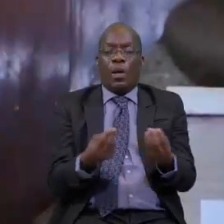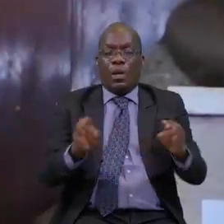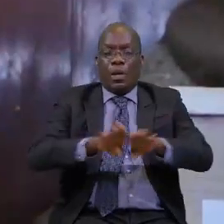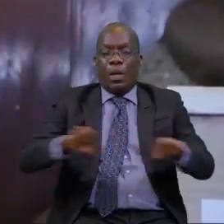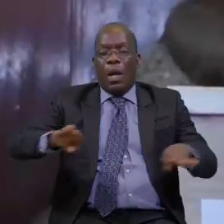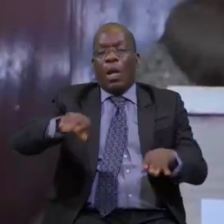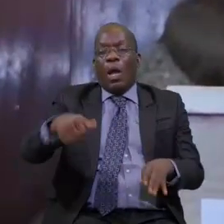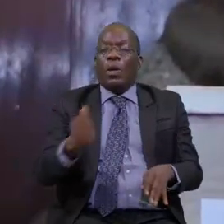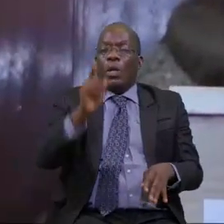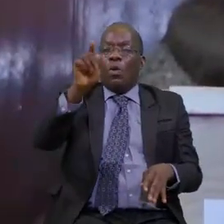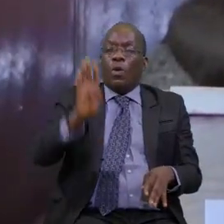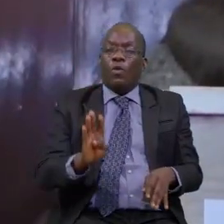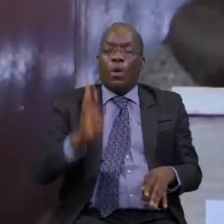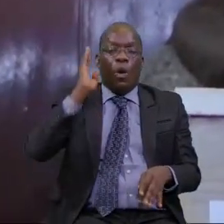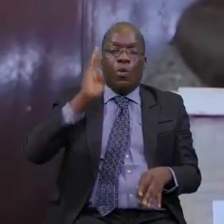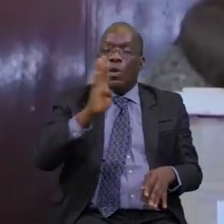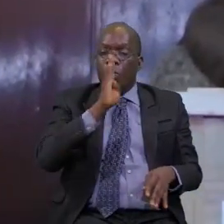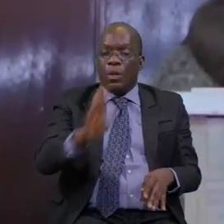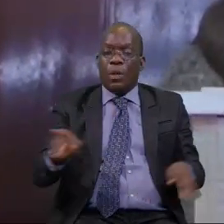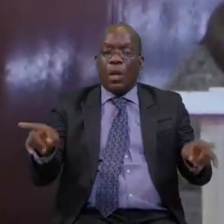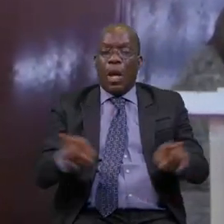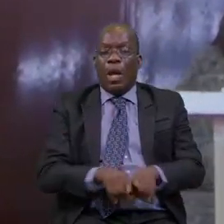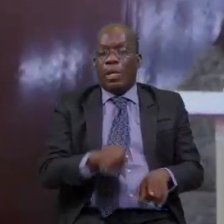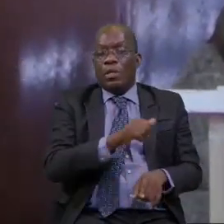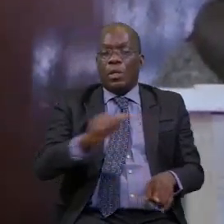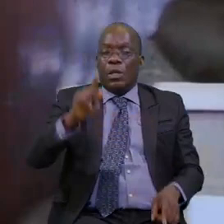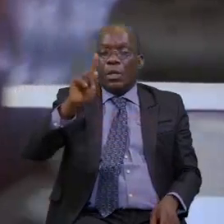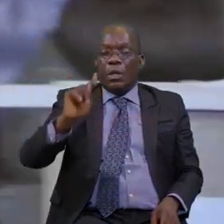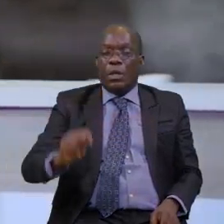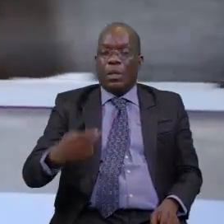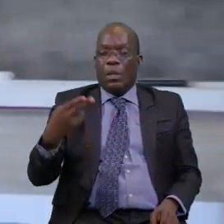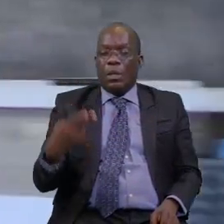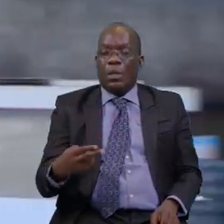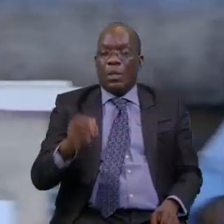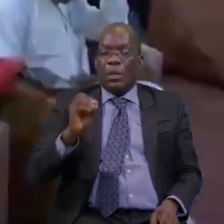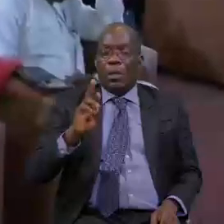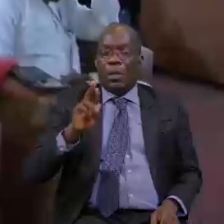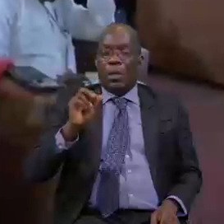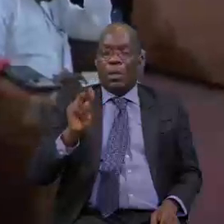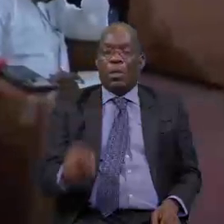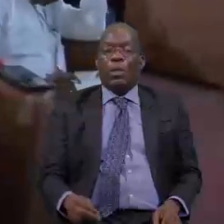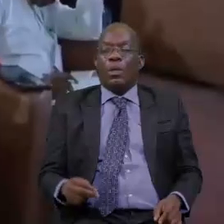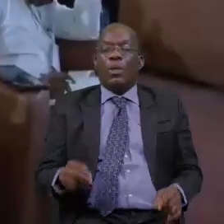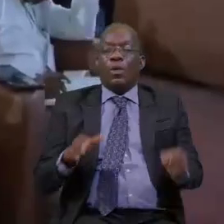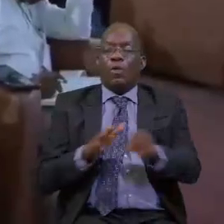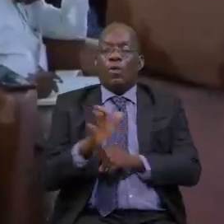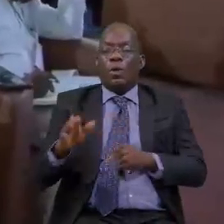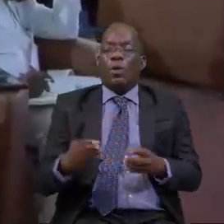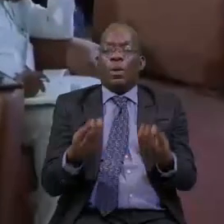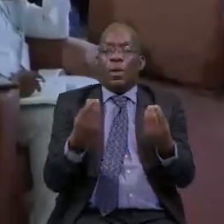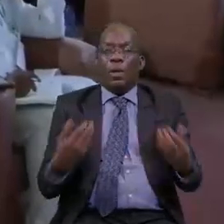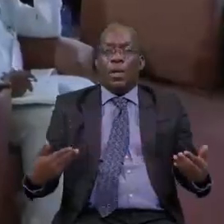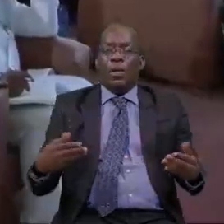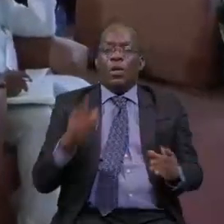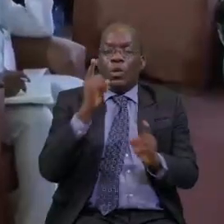will be like a thorn infested land. And just one quarter of